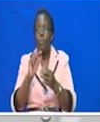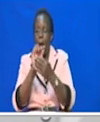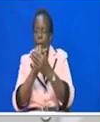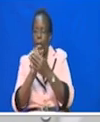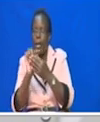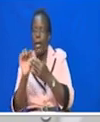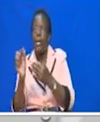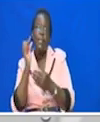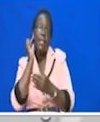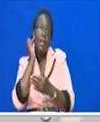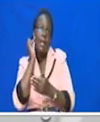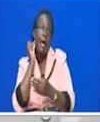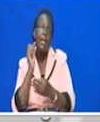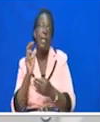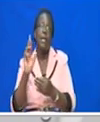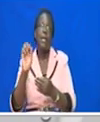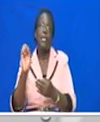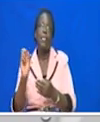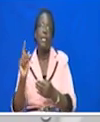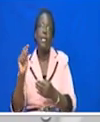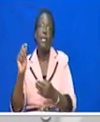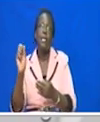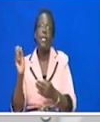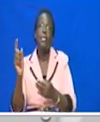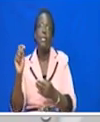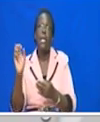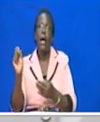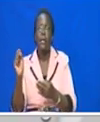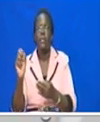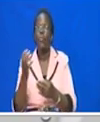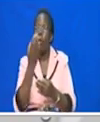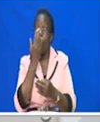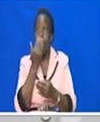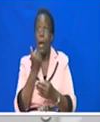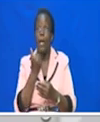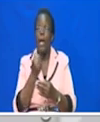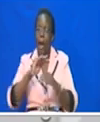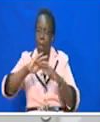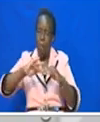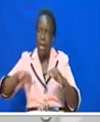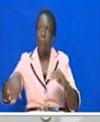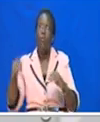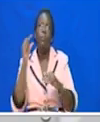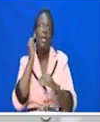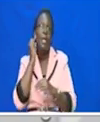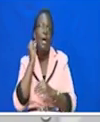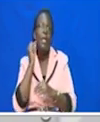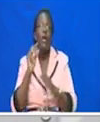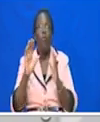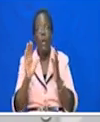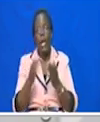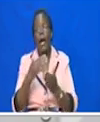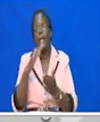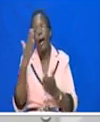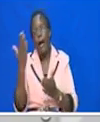Nandi resistance. Nandi resistance, why? Because apart from the Nandi resistance, we also had other